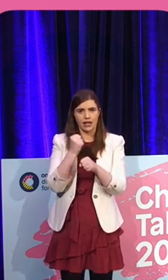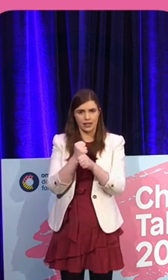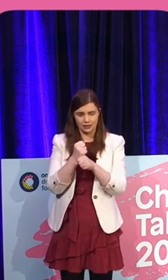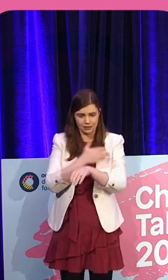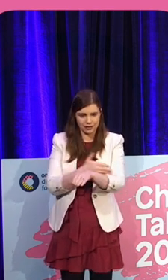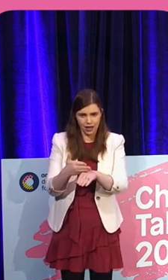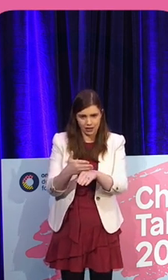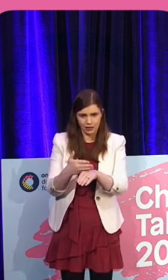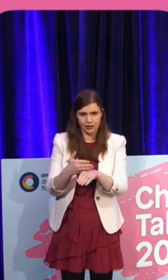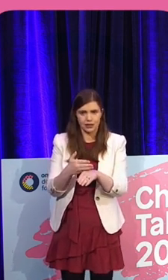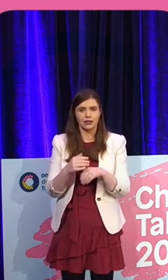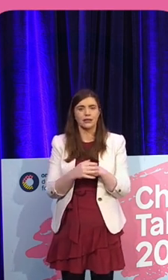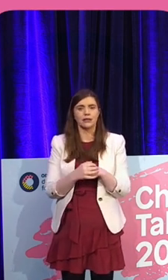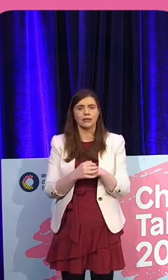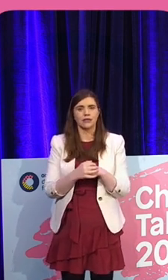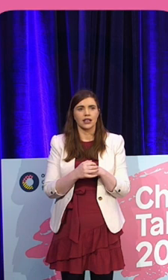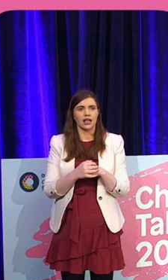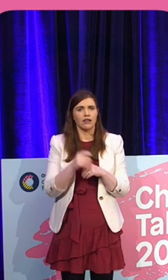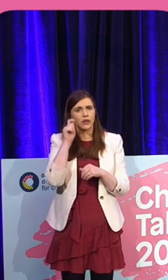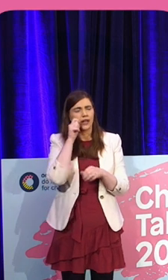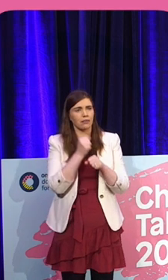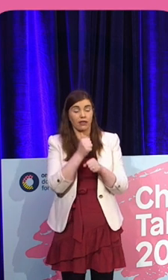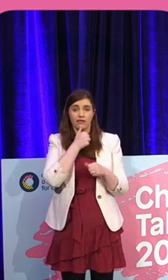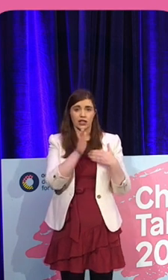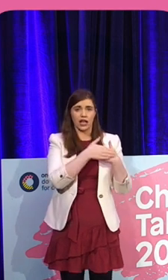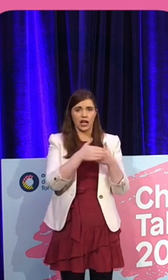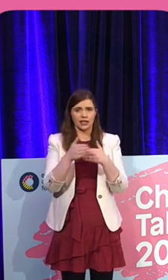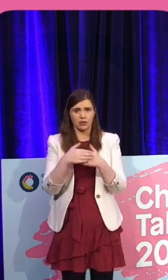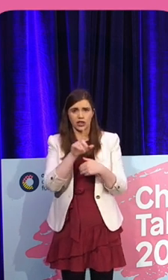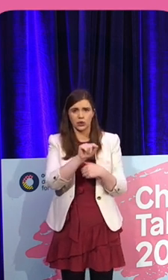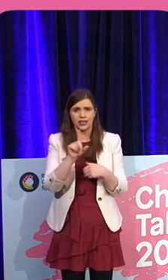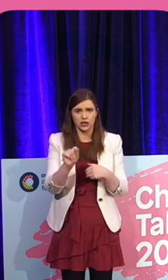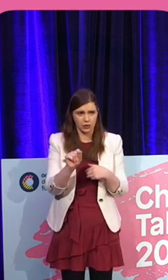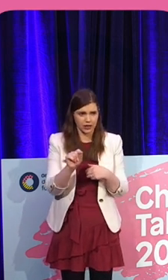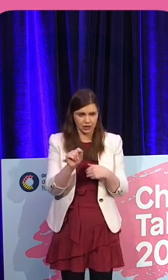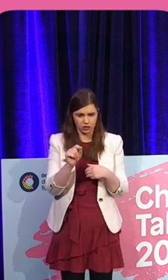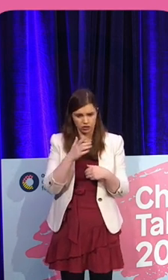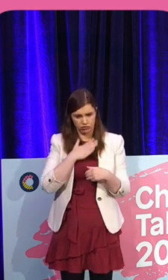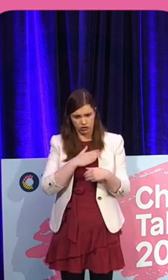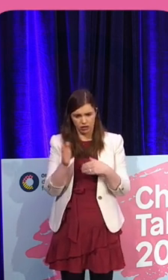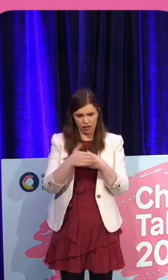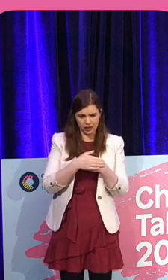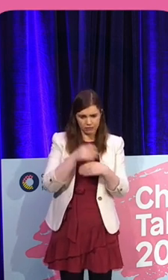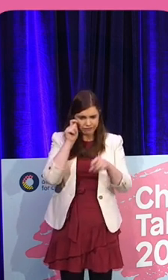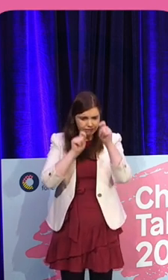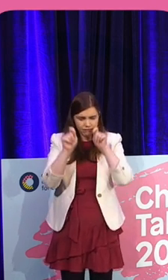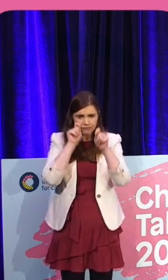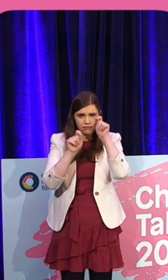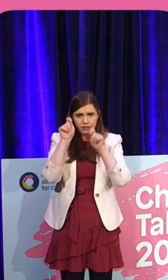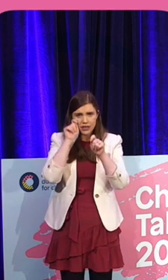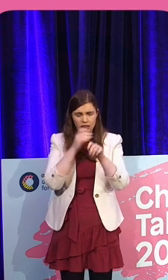I thought back to the first lockdown in 2020. There's nothing to do except think. So I thought about climate